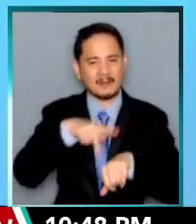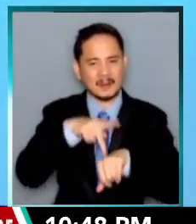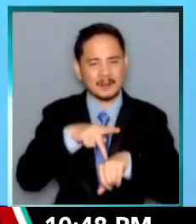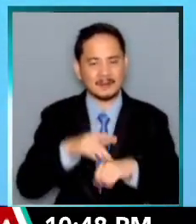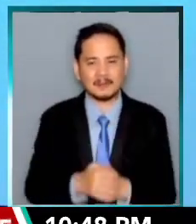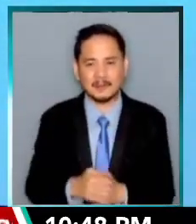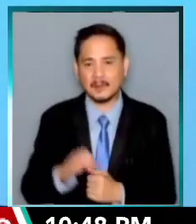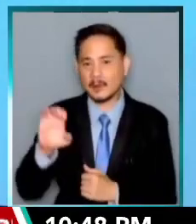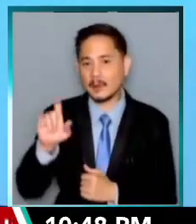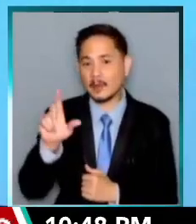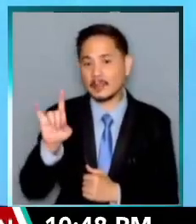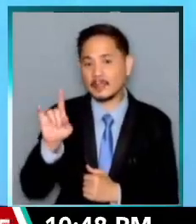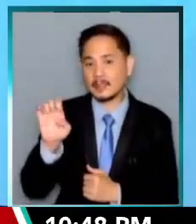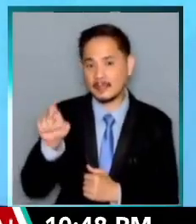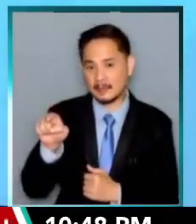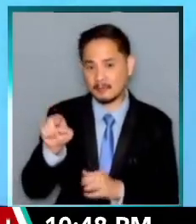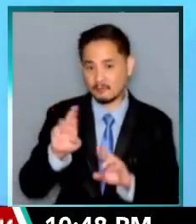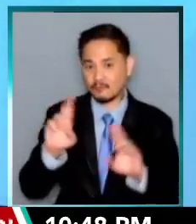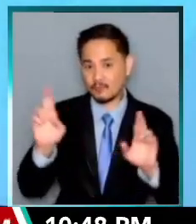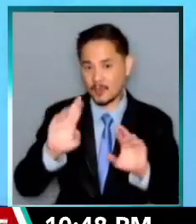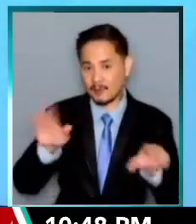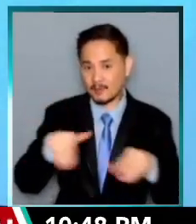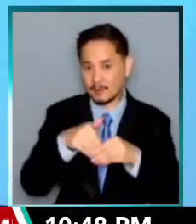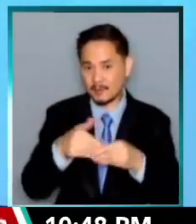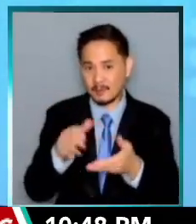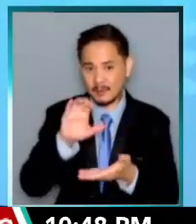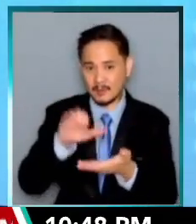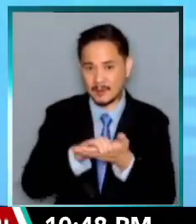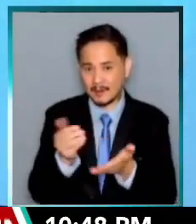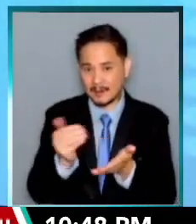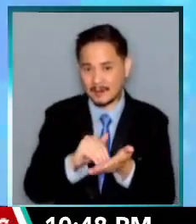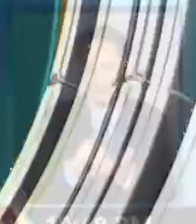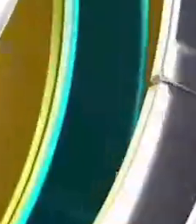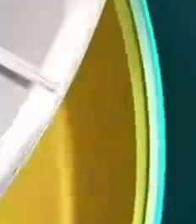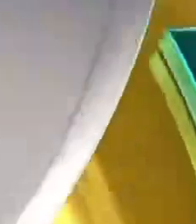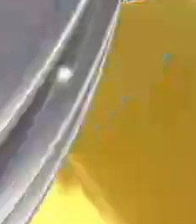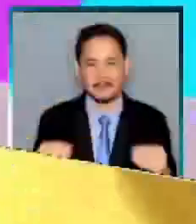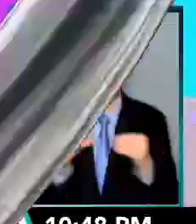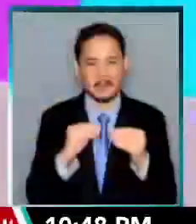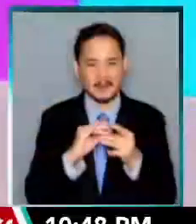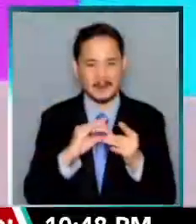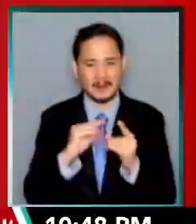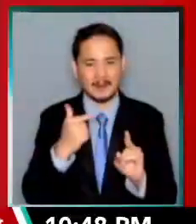ready nga bang magpakasal ulit? Panoorin sa report ni Katatibayan.